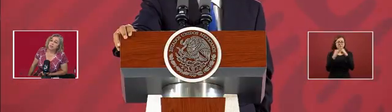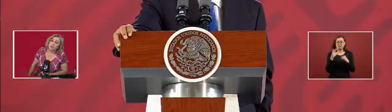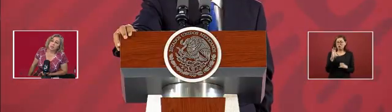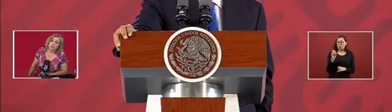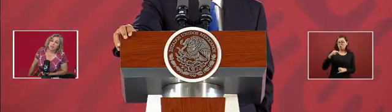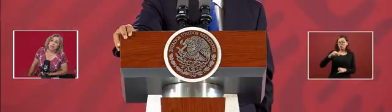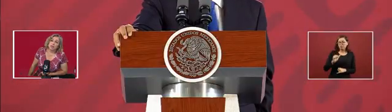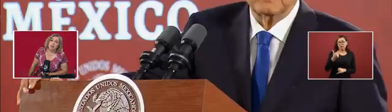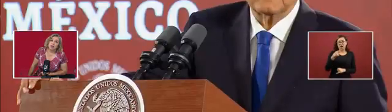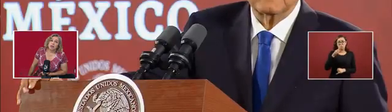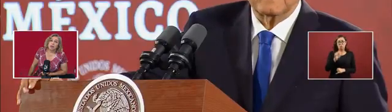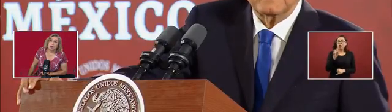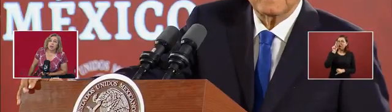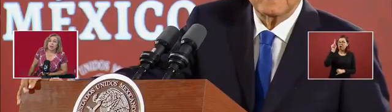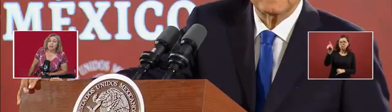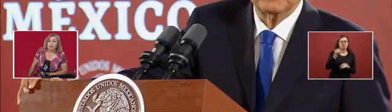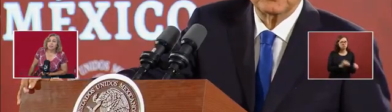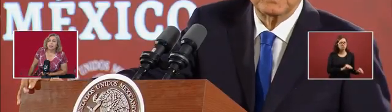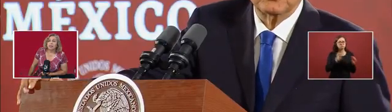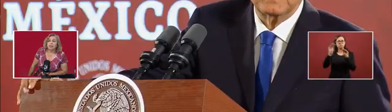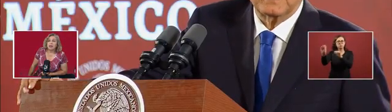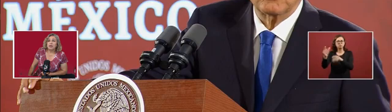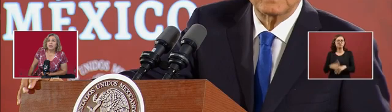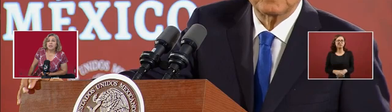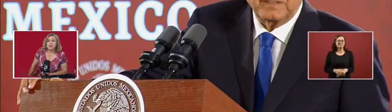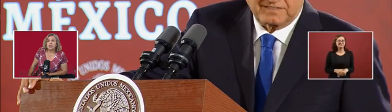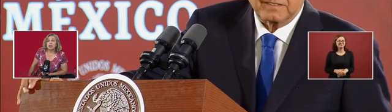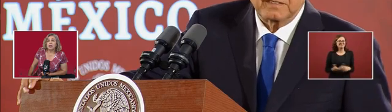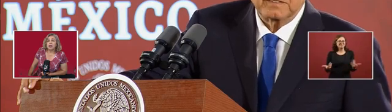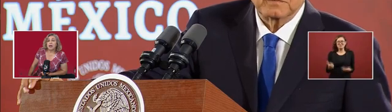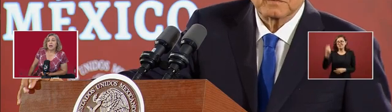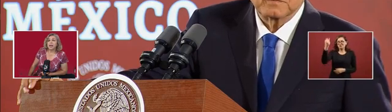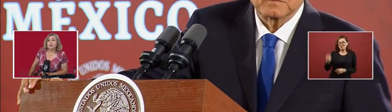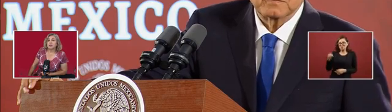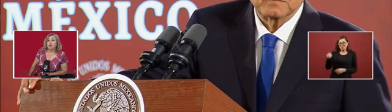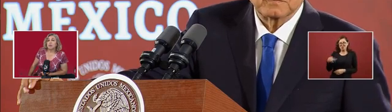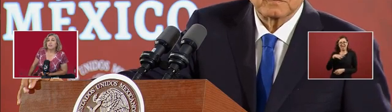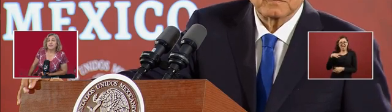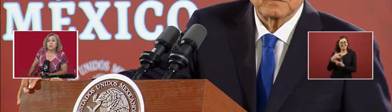if Raquel Sosa, which is the director of that,